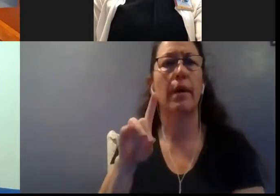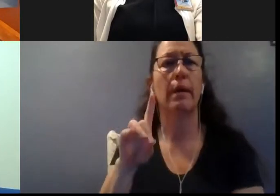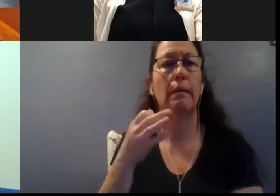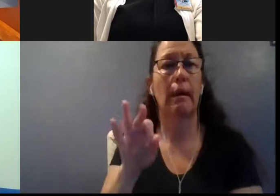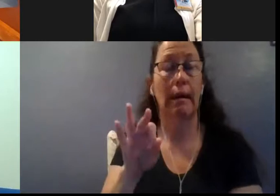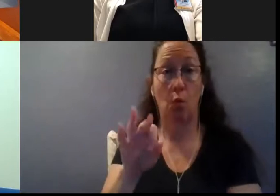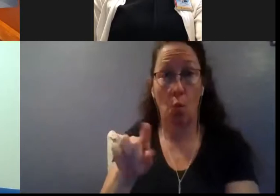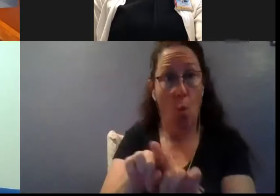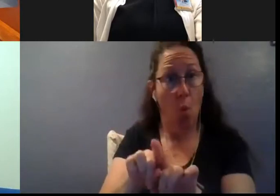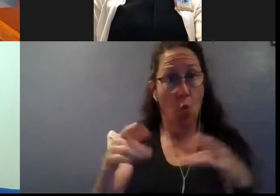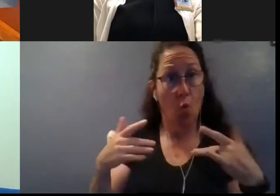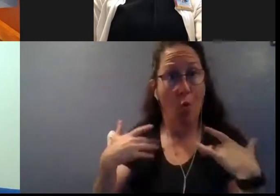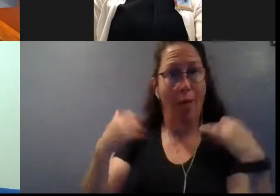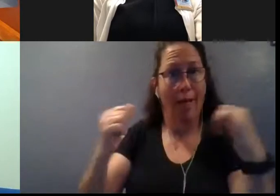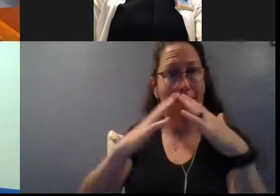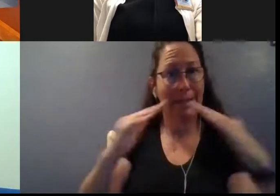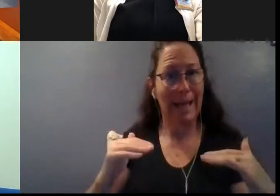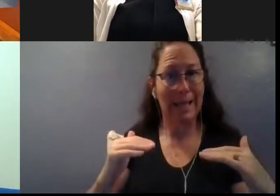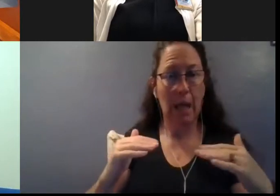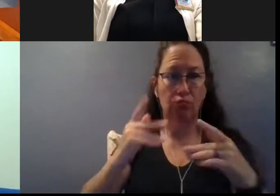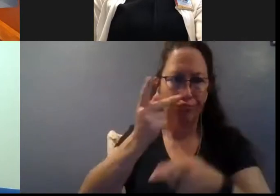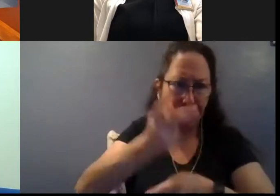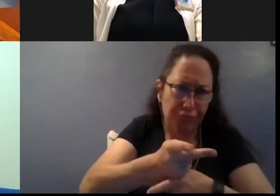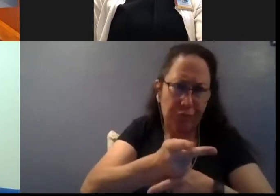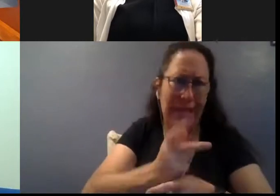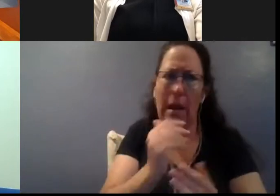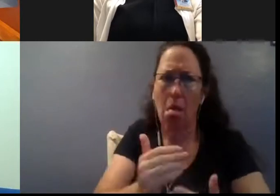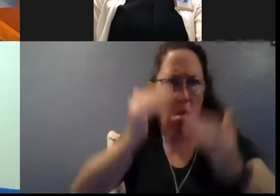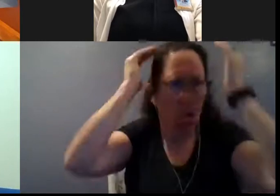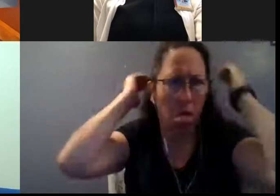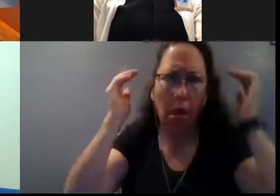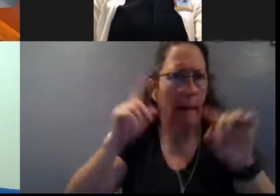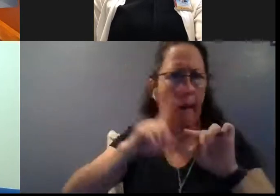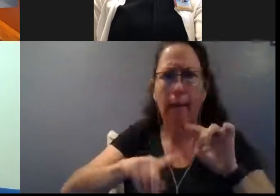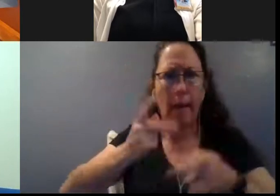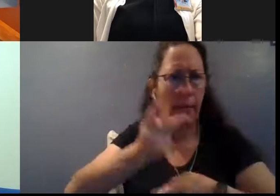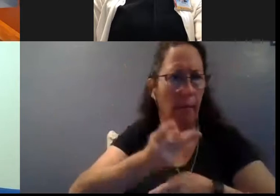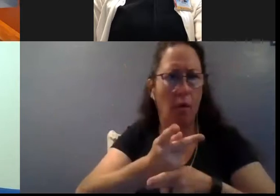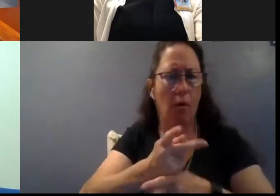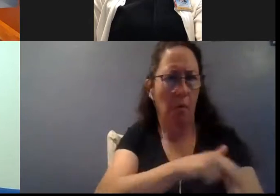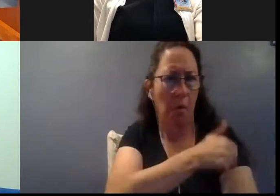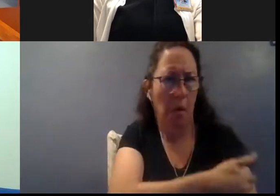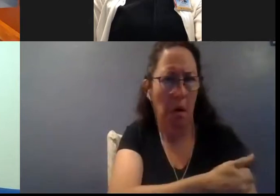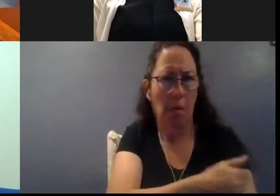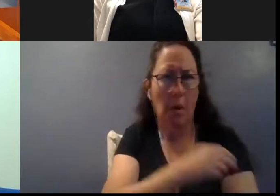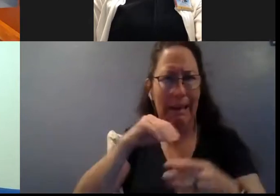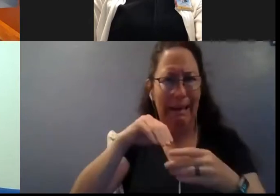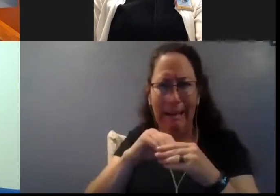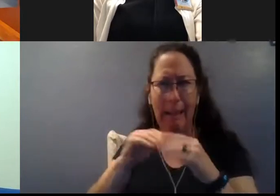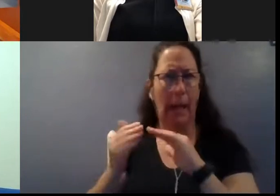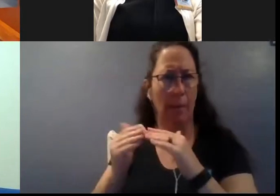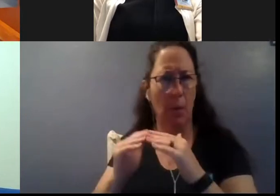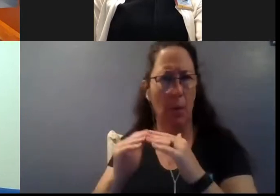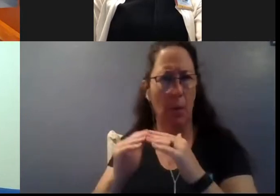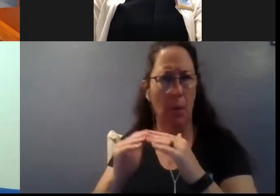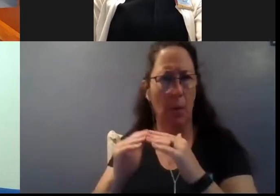healthcare system from being overwhelmed to the point that it couldn't care for individuals needing care in the community from COVID-19